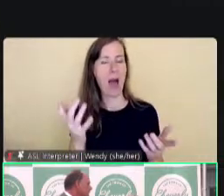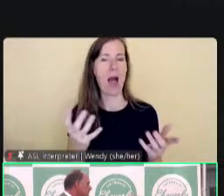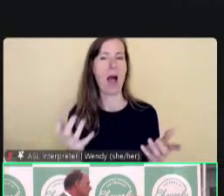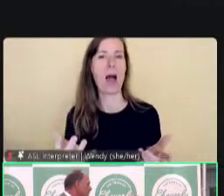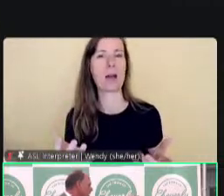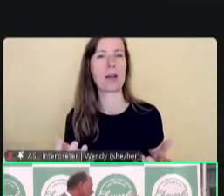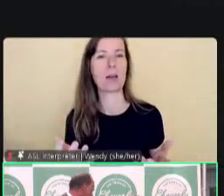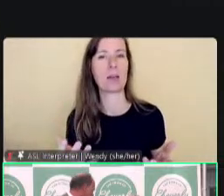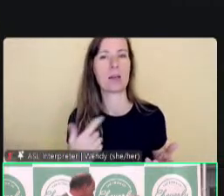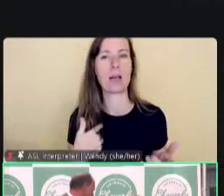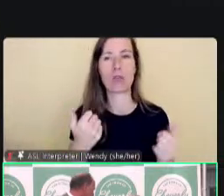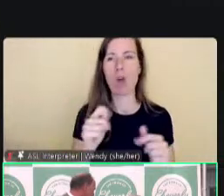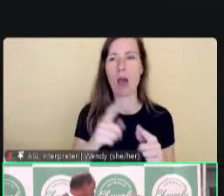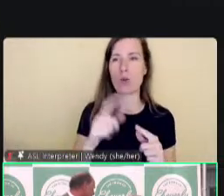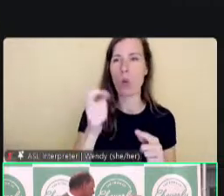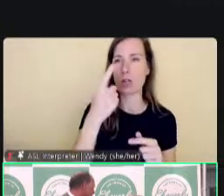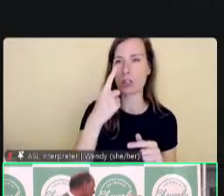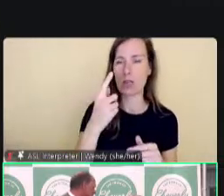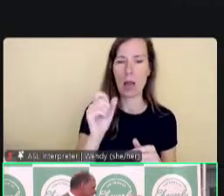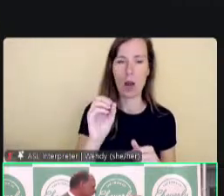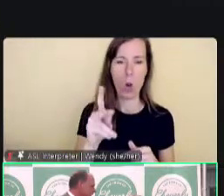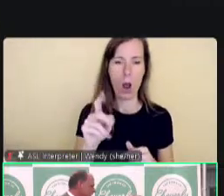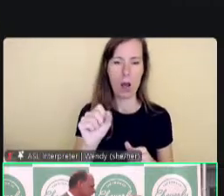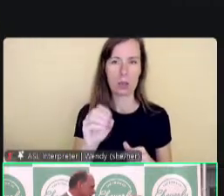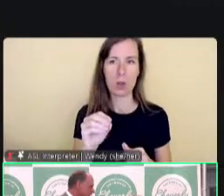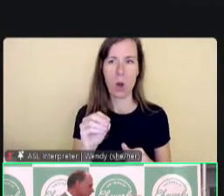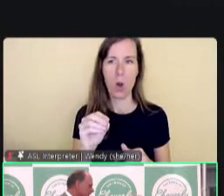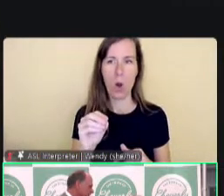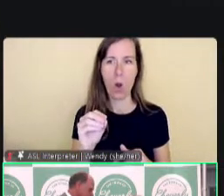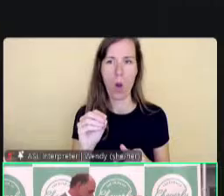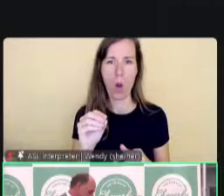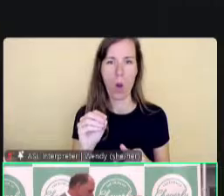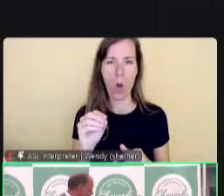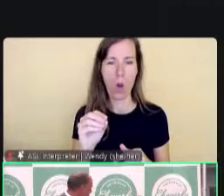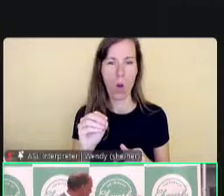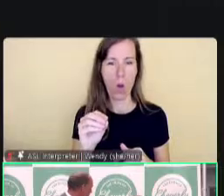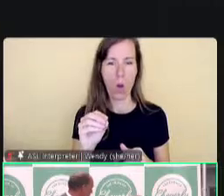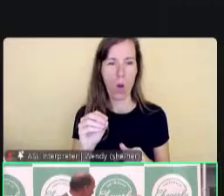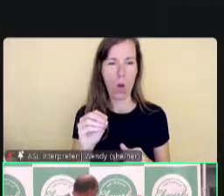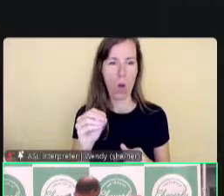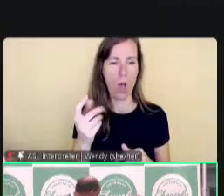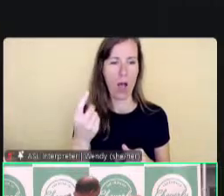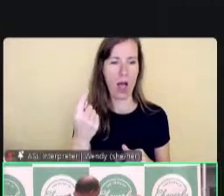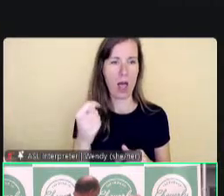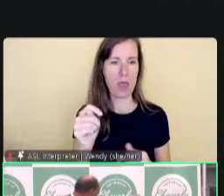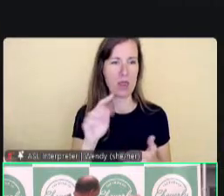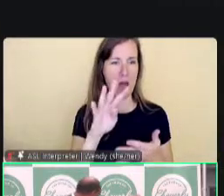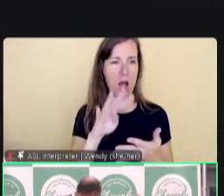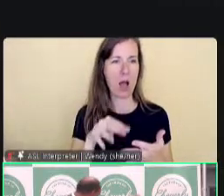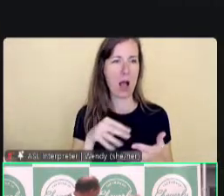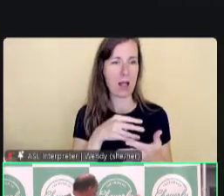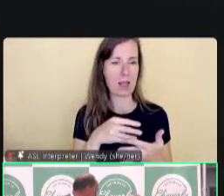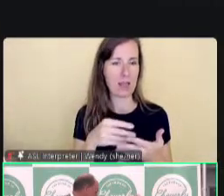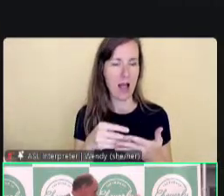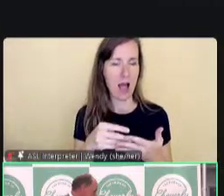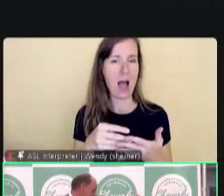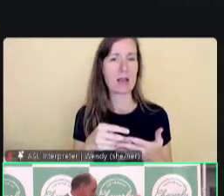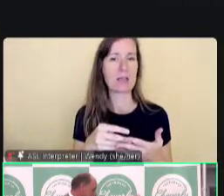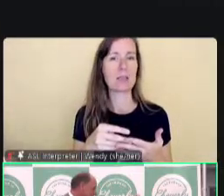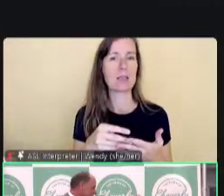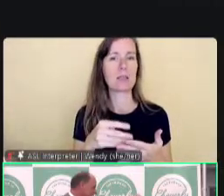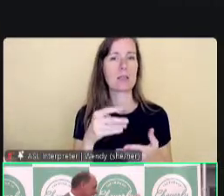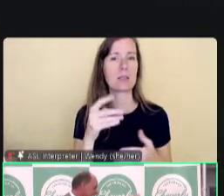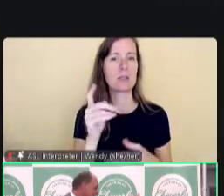The lot lines will be the limit of people's regular allowed activity,